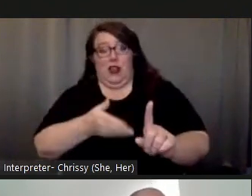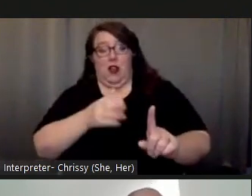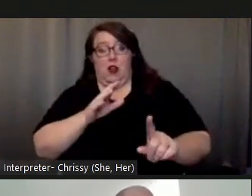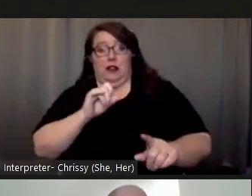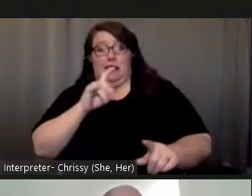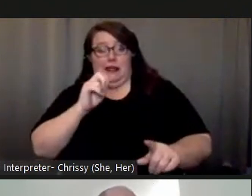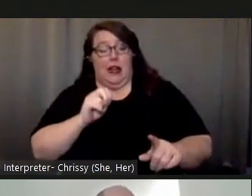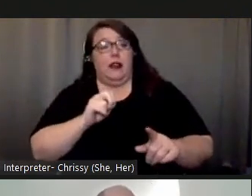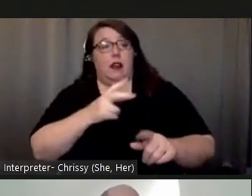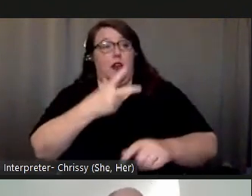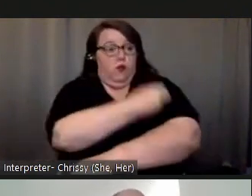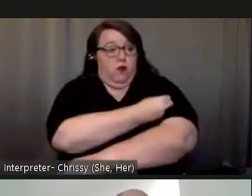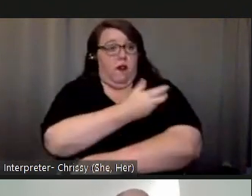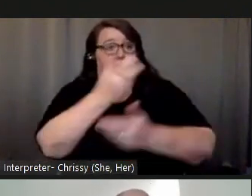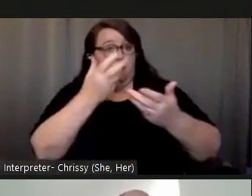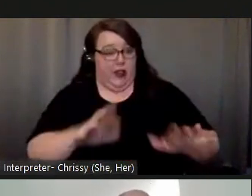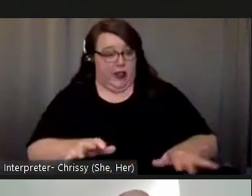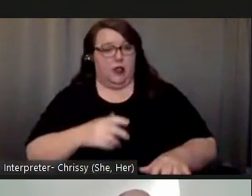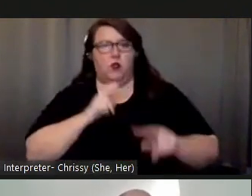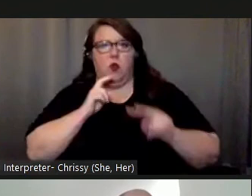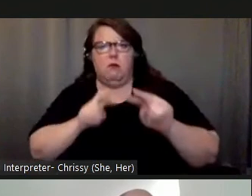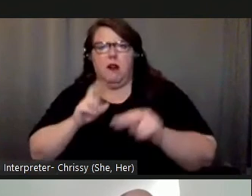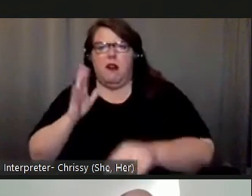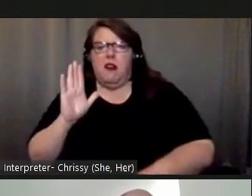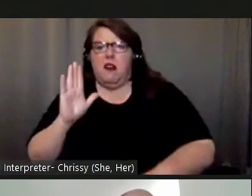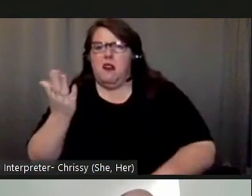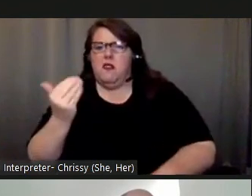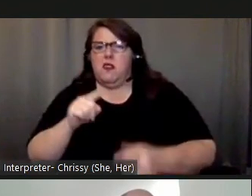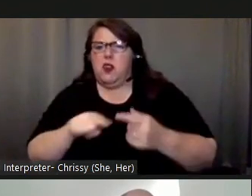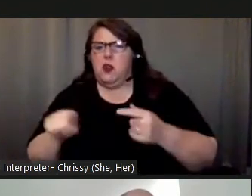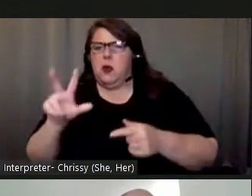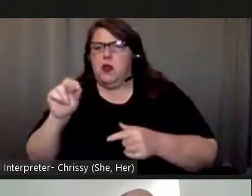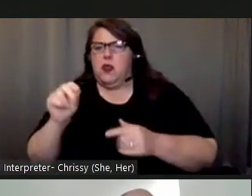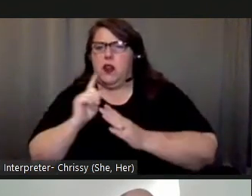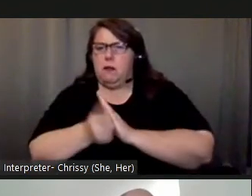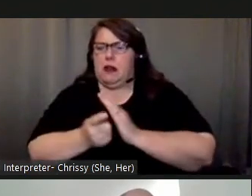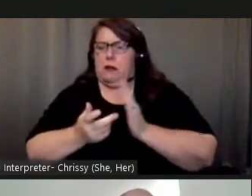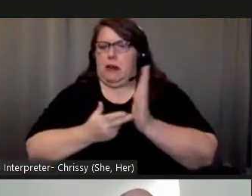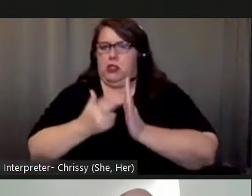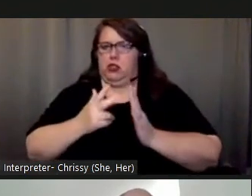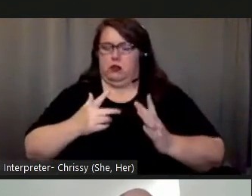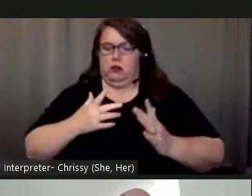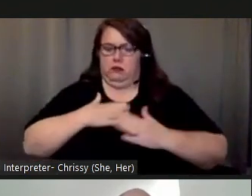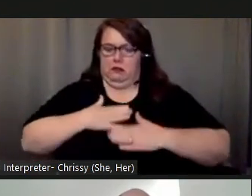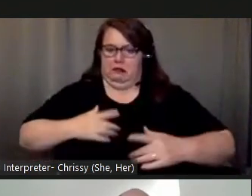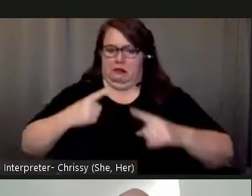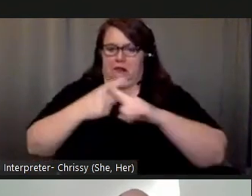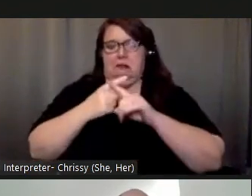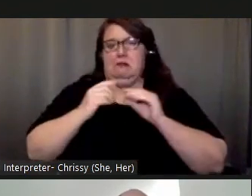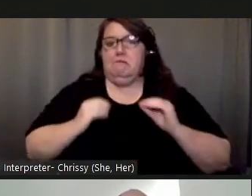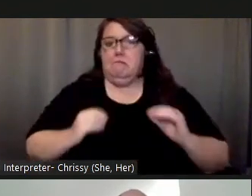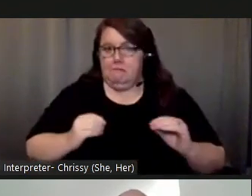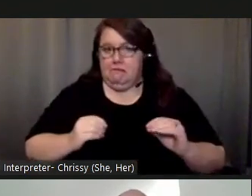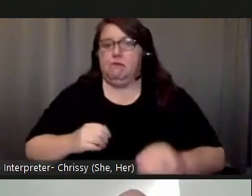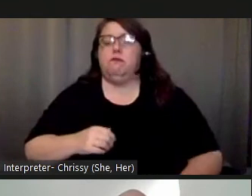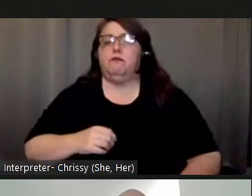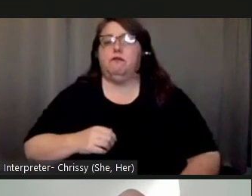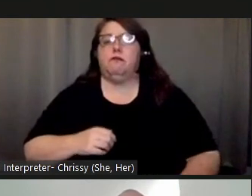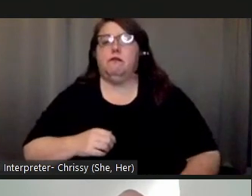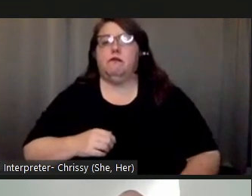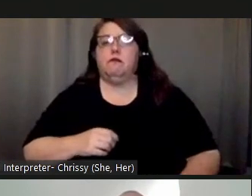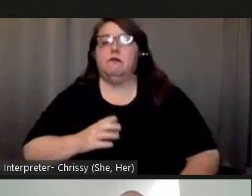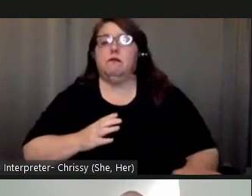to 30 minutes to be sure you don't have any immediate allergic reactions. After, of course, over the first few days,